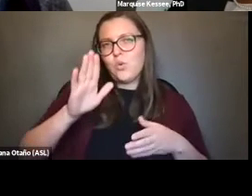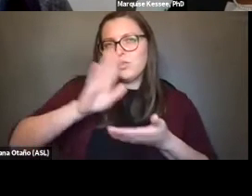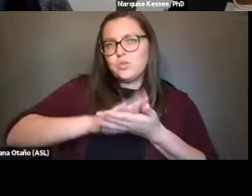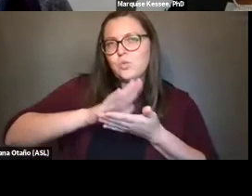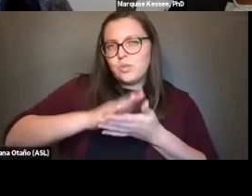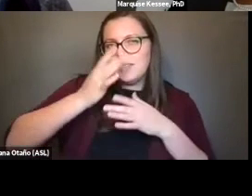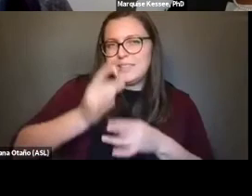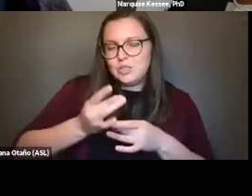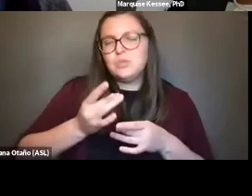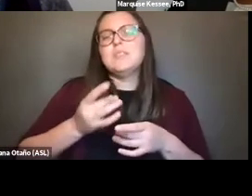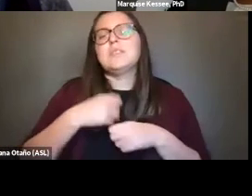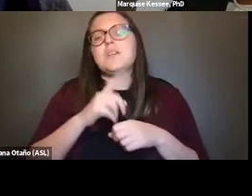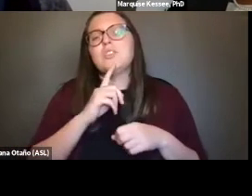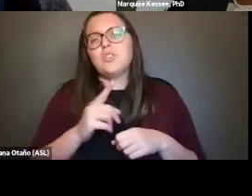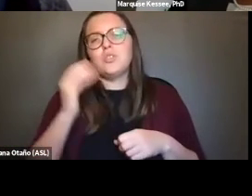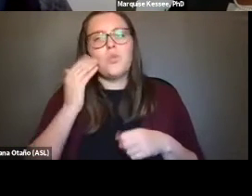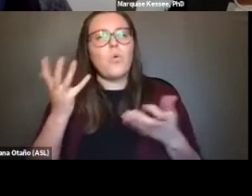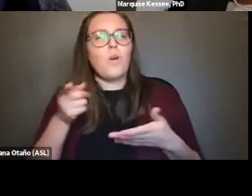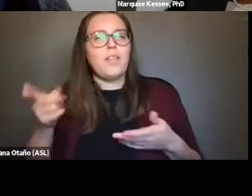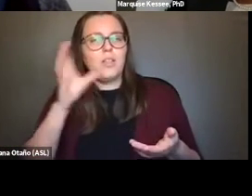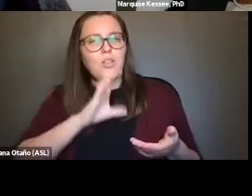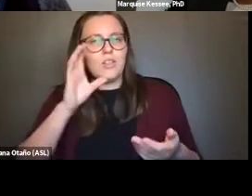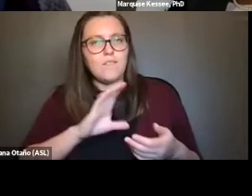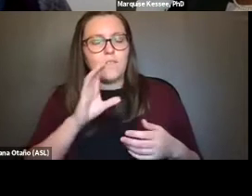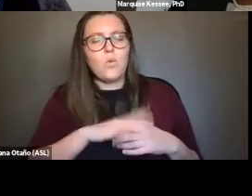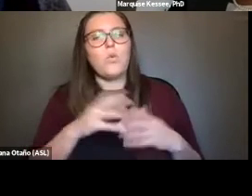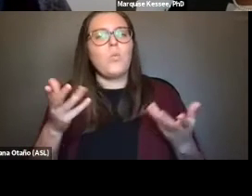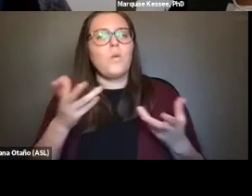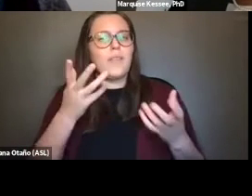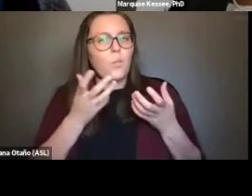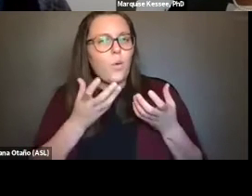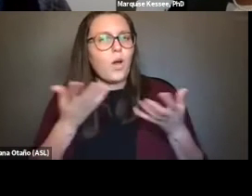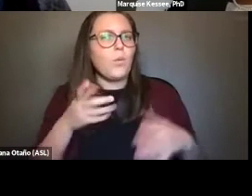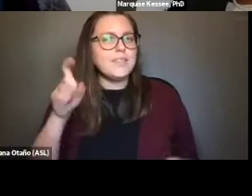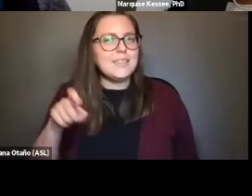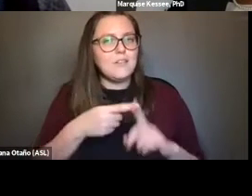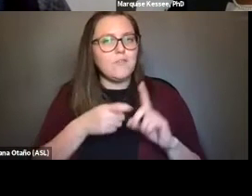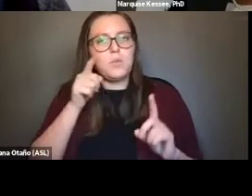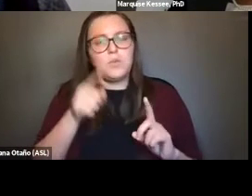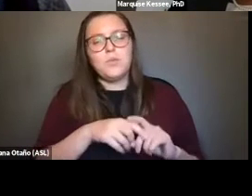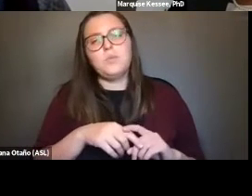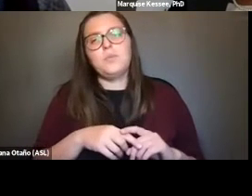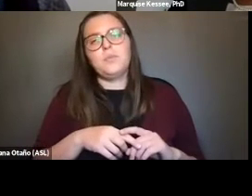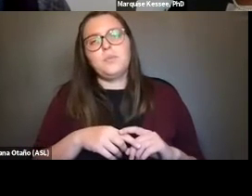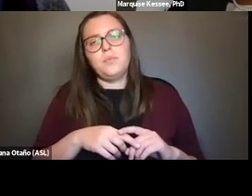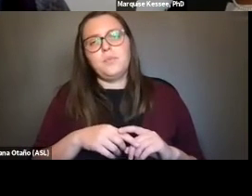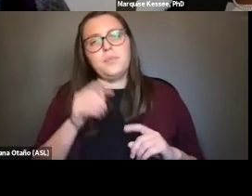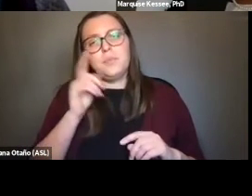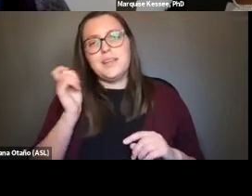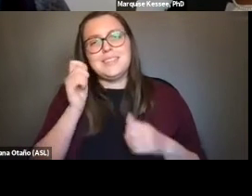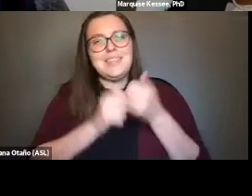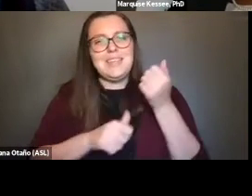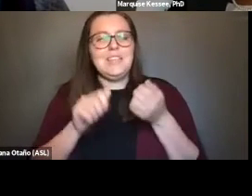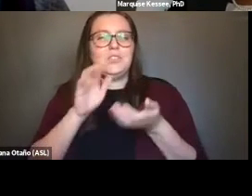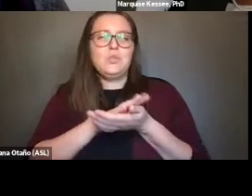in, make sure you know what it is that they're looking for and what they're, you know, what they want or what they need from you. Because each school is